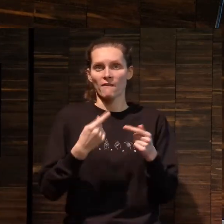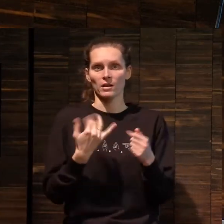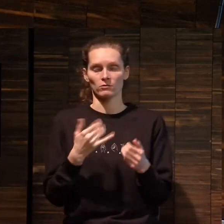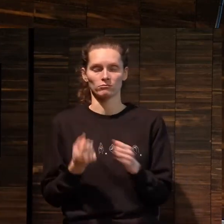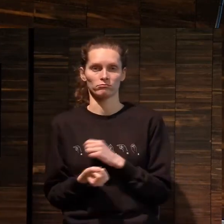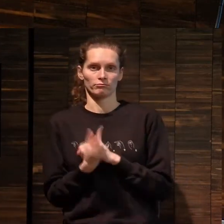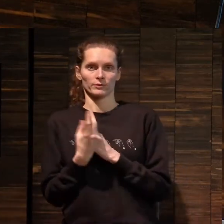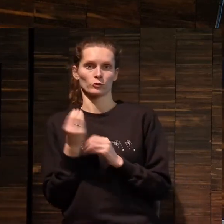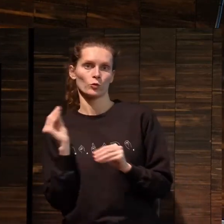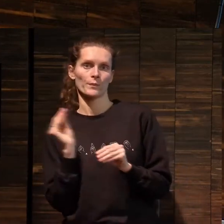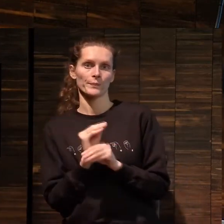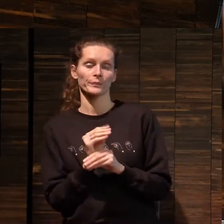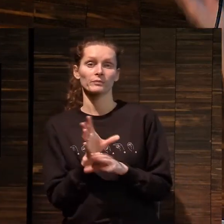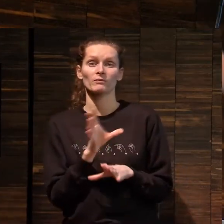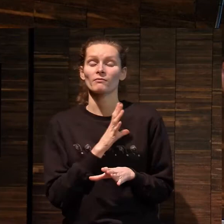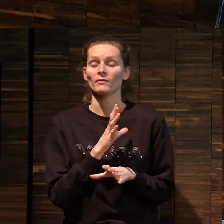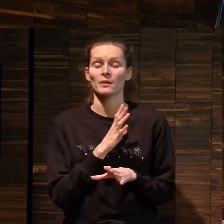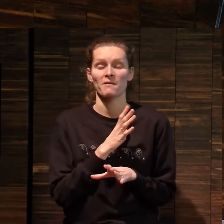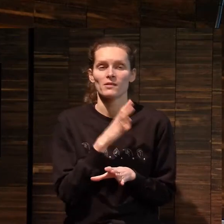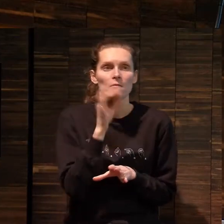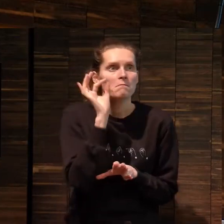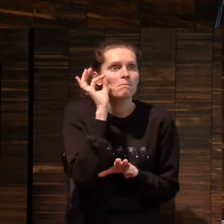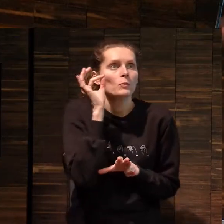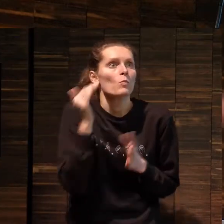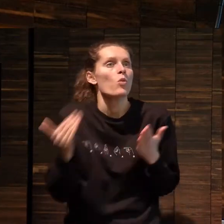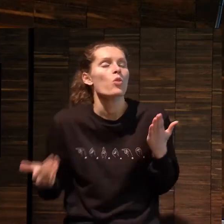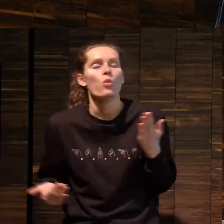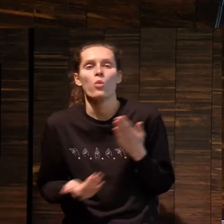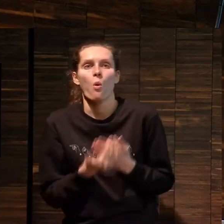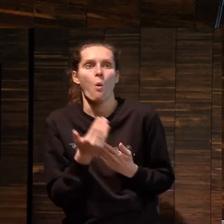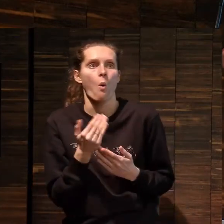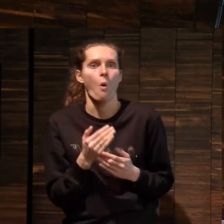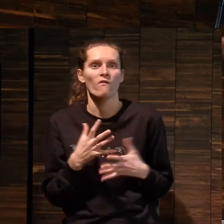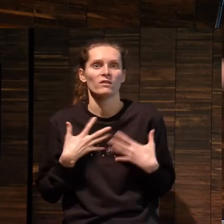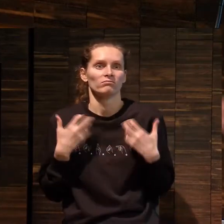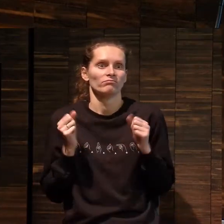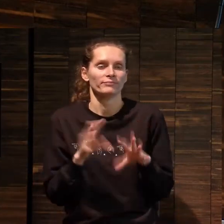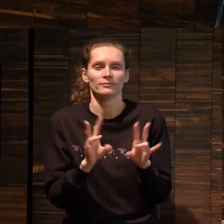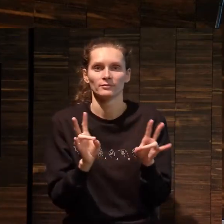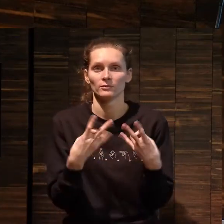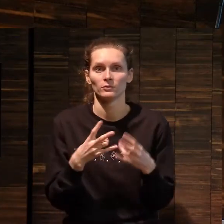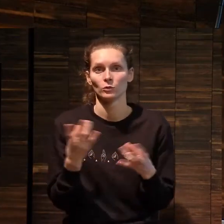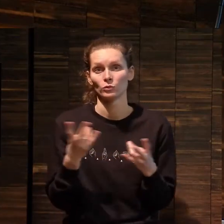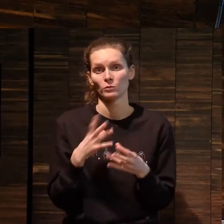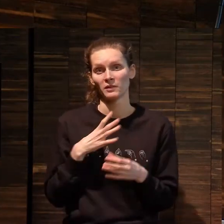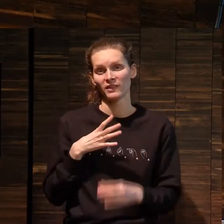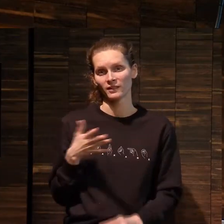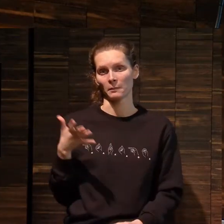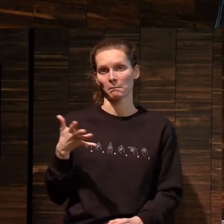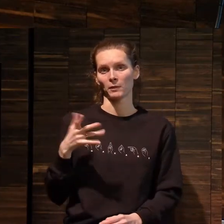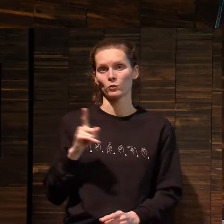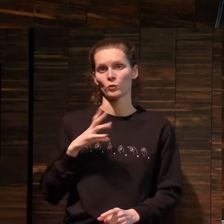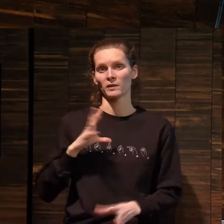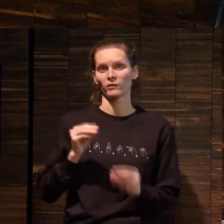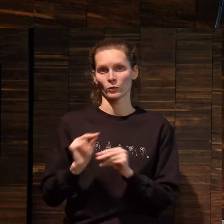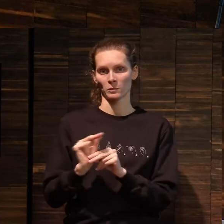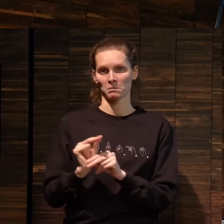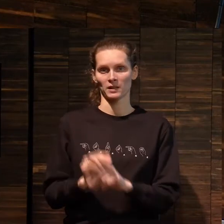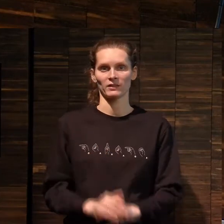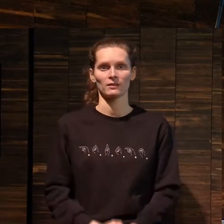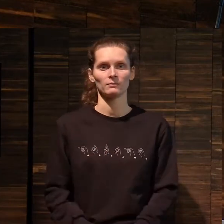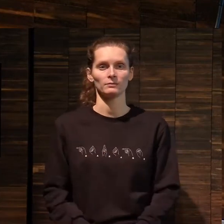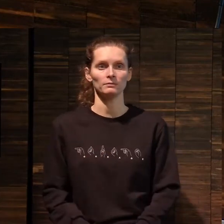and after a day, the app became accessible again. So sometimes all you need is